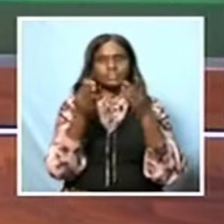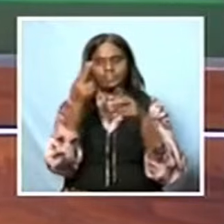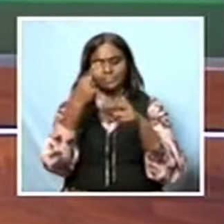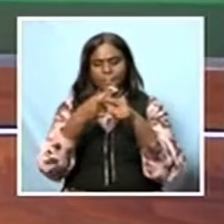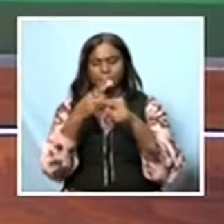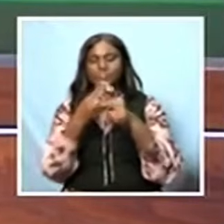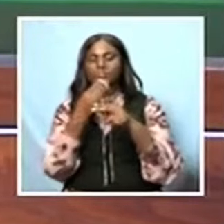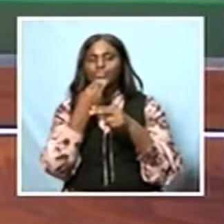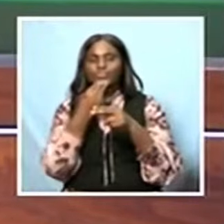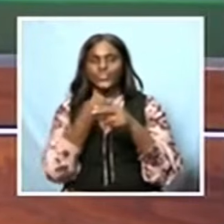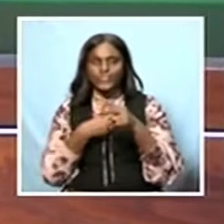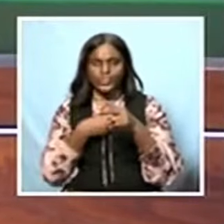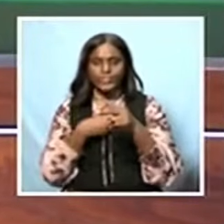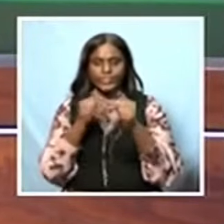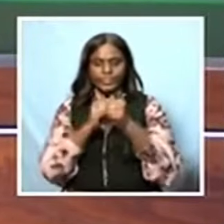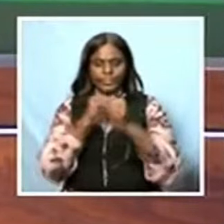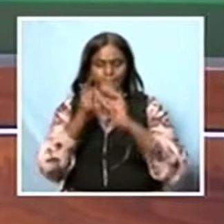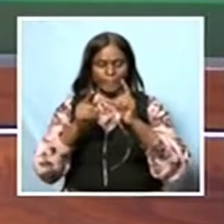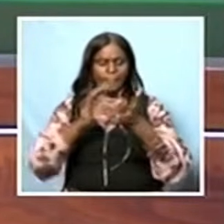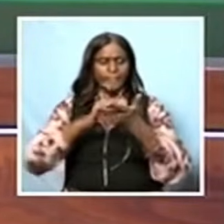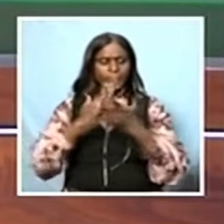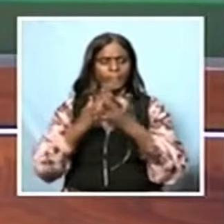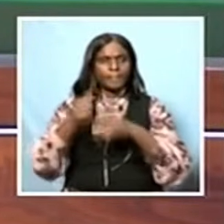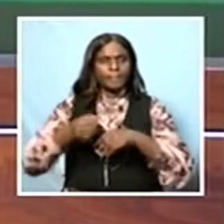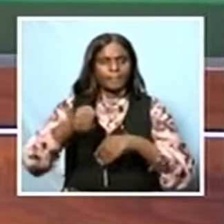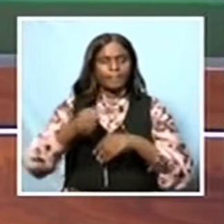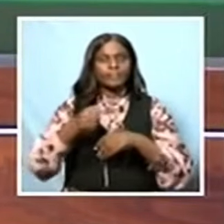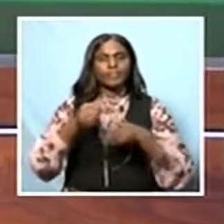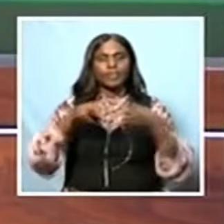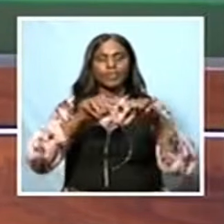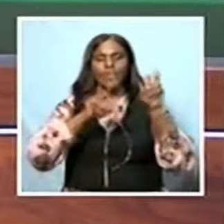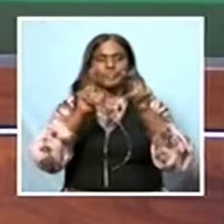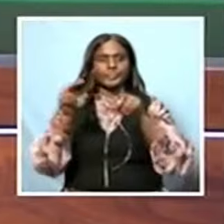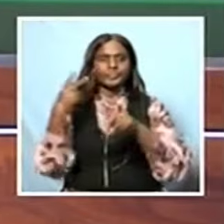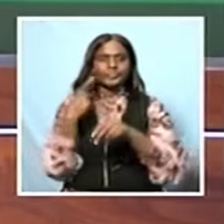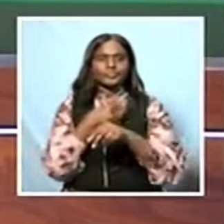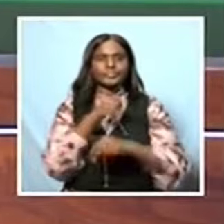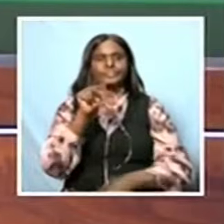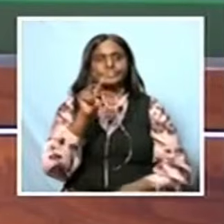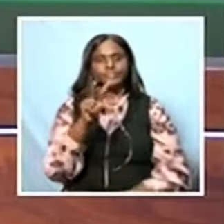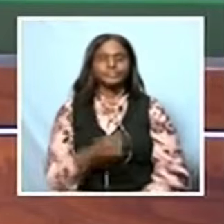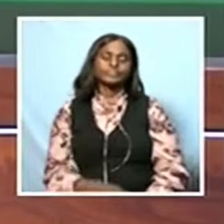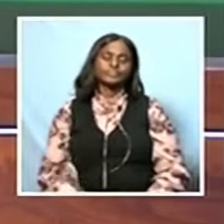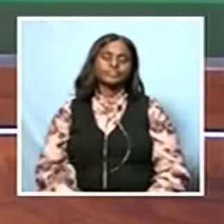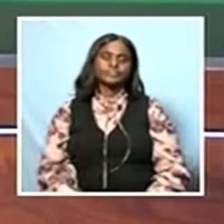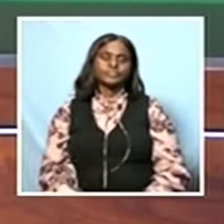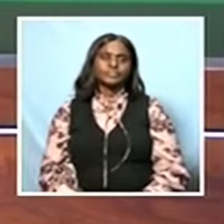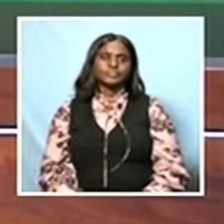name is Matimba Mkua. On sign language, I was joined by Chola Kauma. Keep watching Parliament Television.